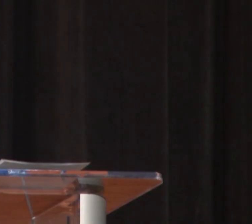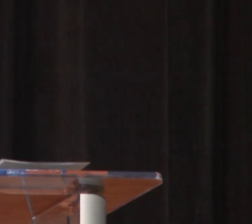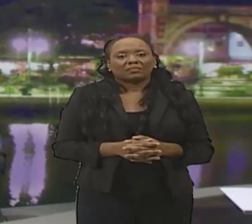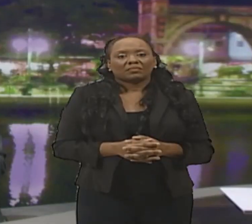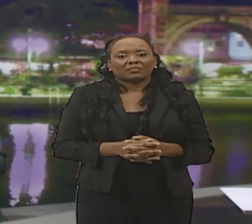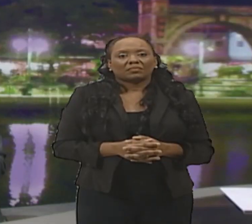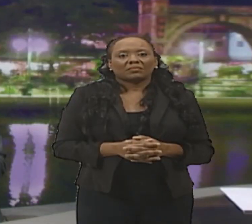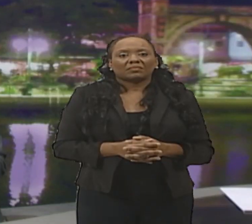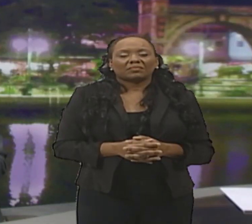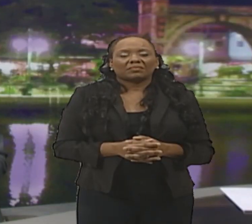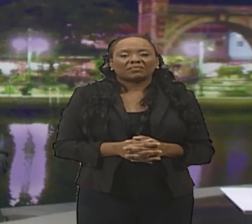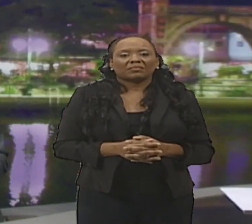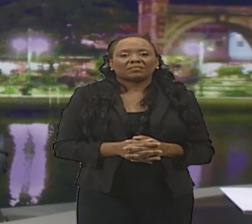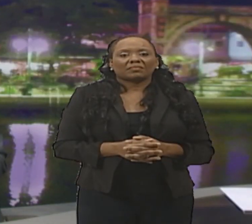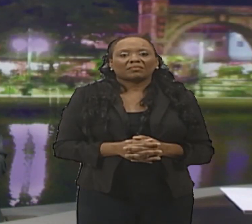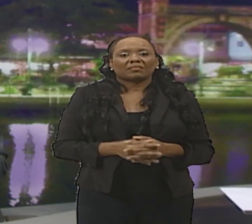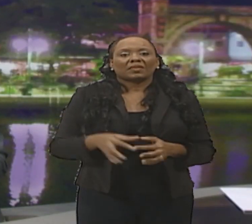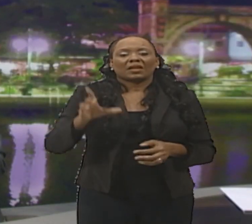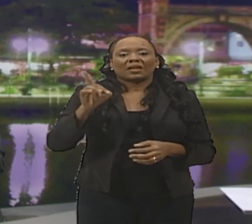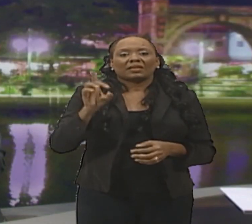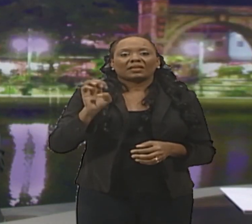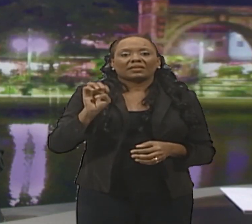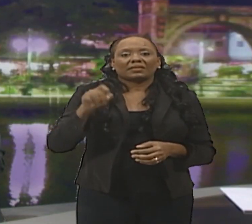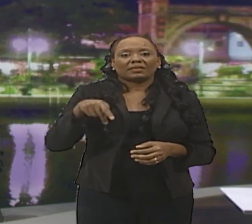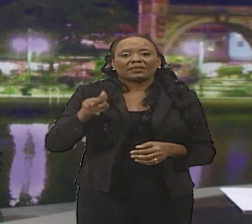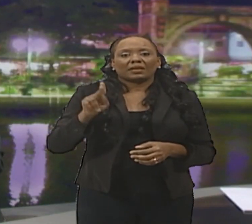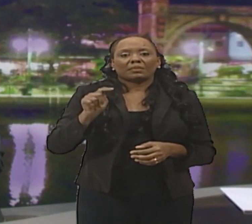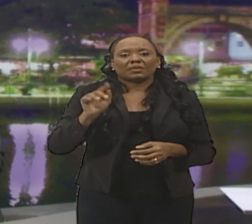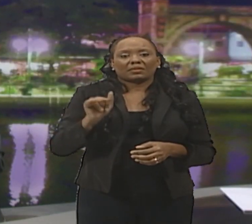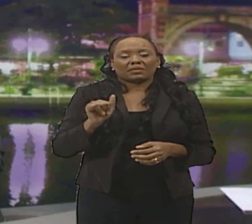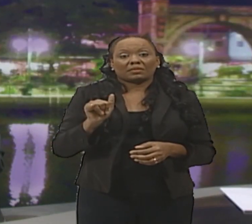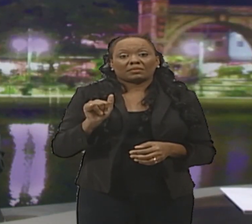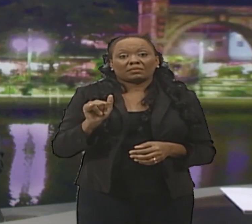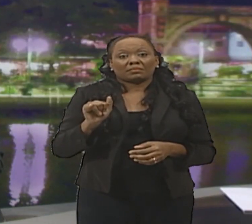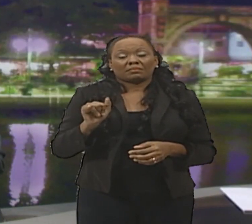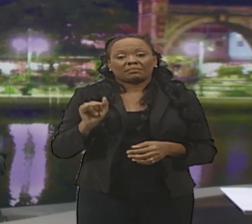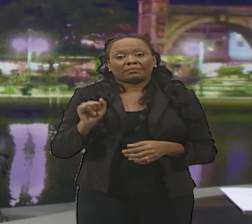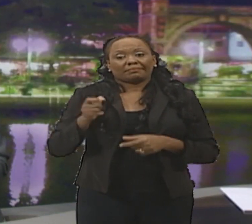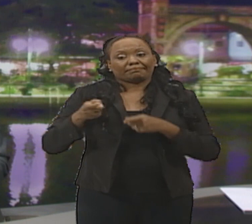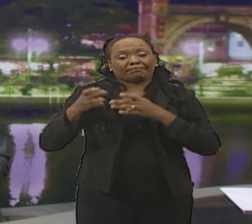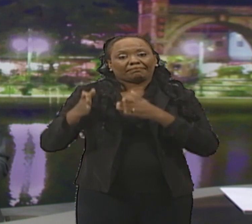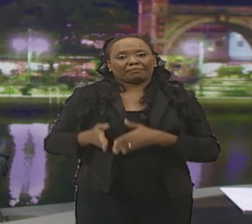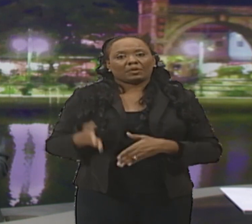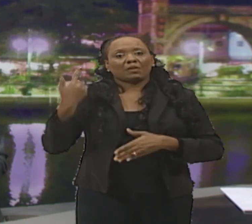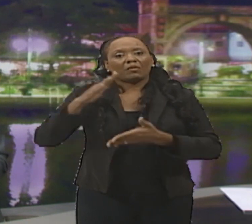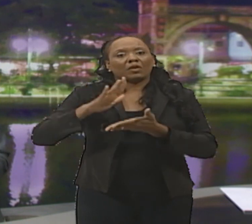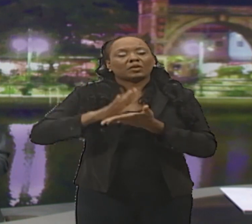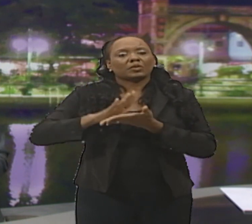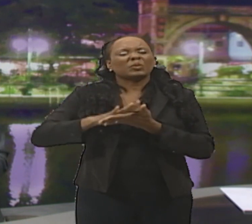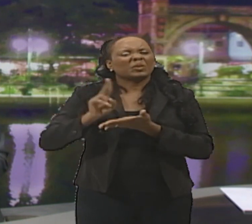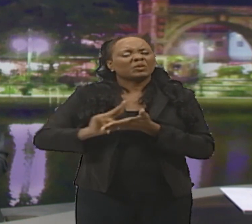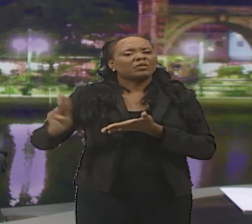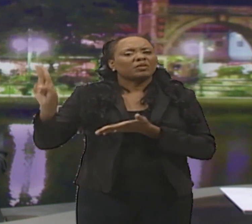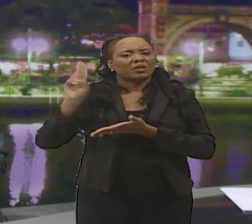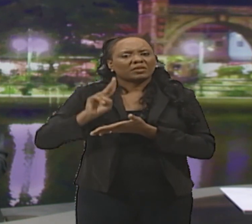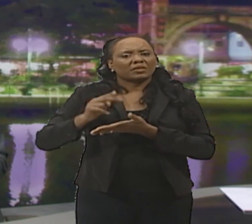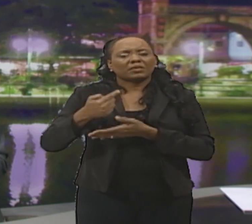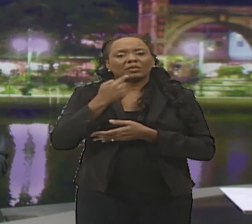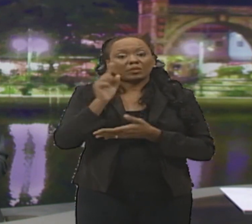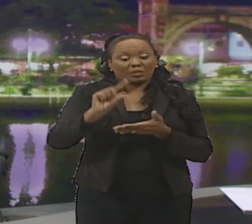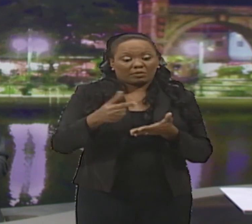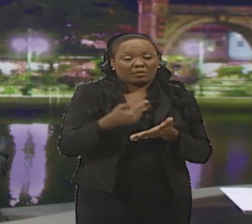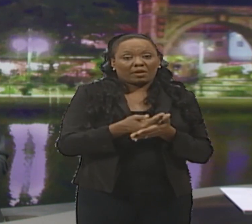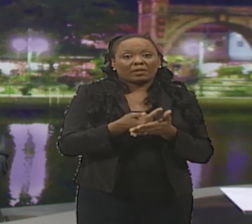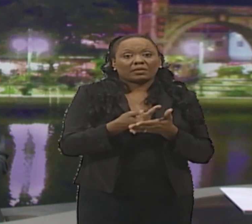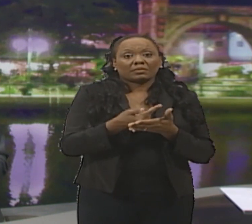such. And Deputy Dean of the school, Dr. David Chard, delivered the commencement address. He told the graduates there are